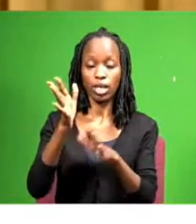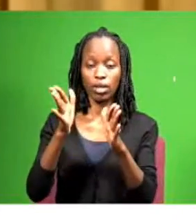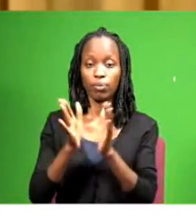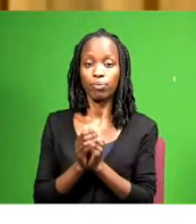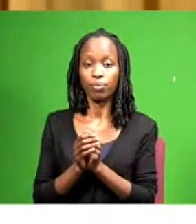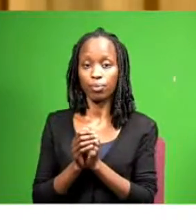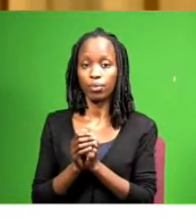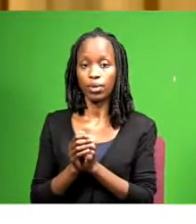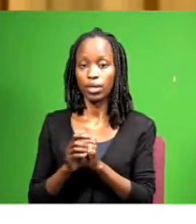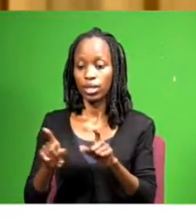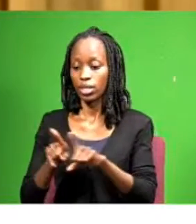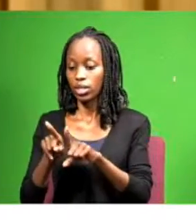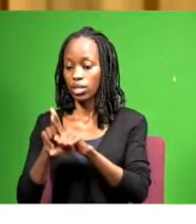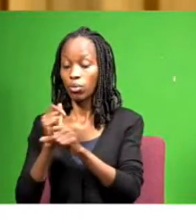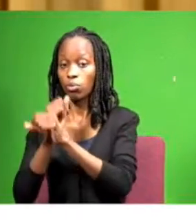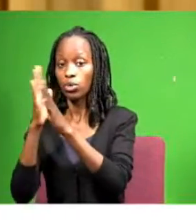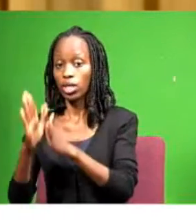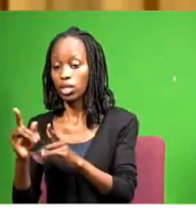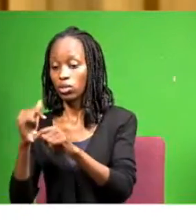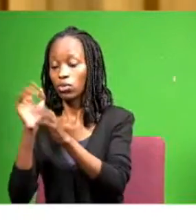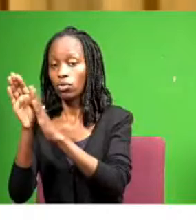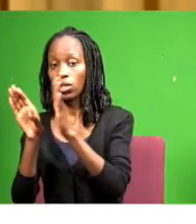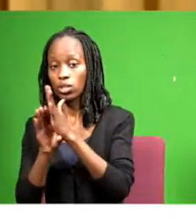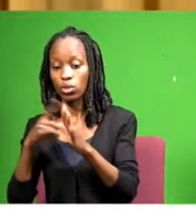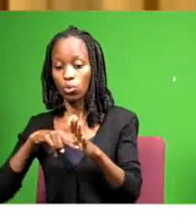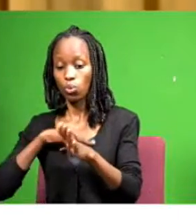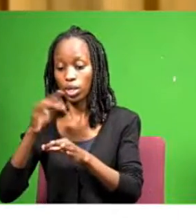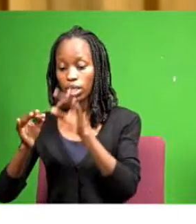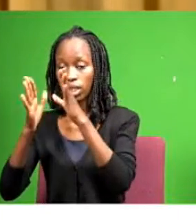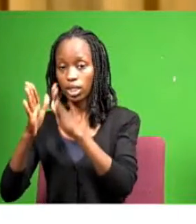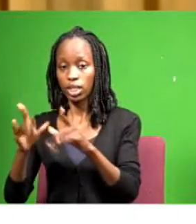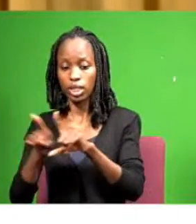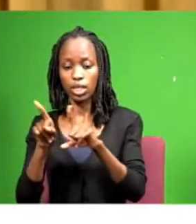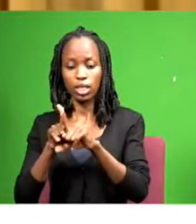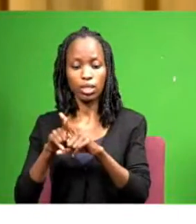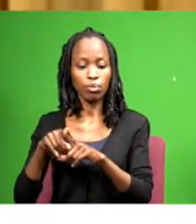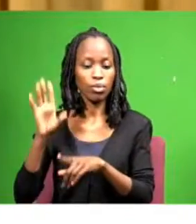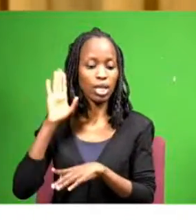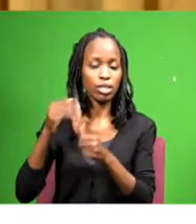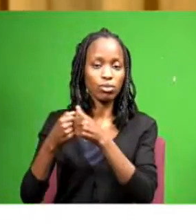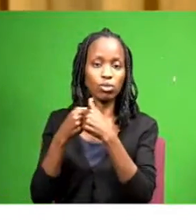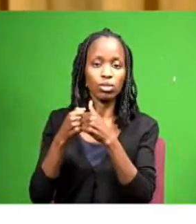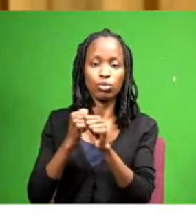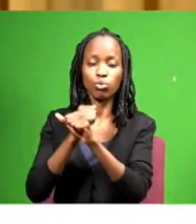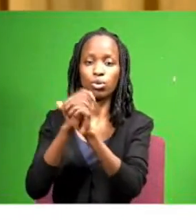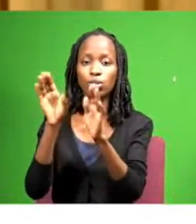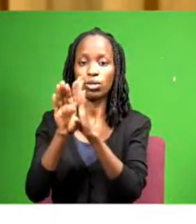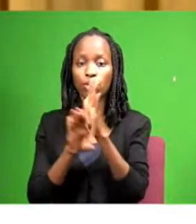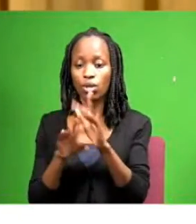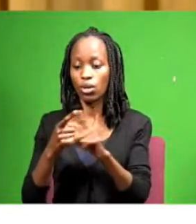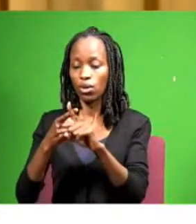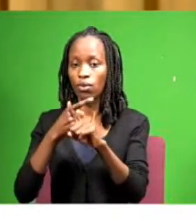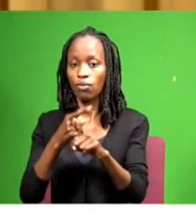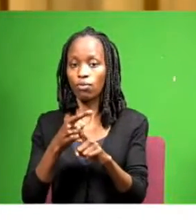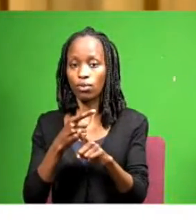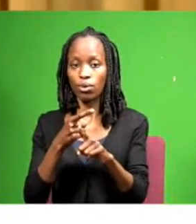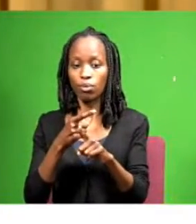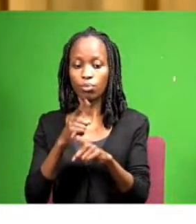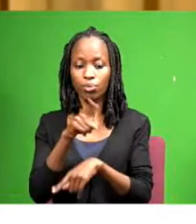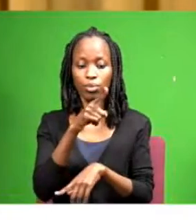As custodians of the Constitution, we judges have also risen to the challenge to protect the Constitution from unconstitutional